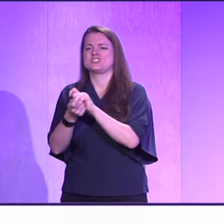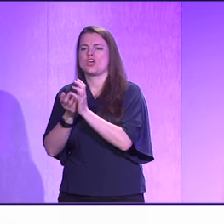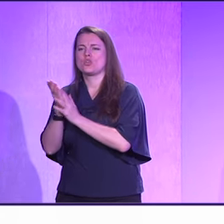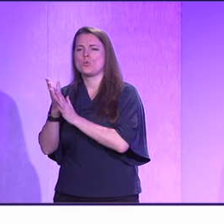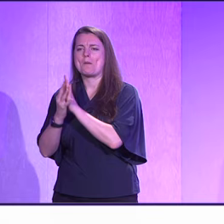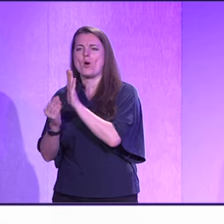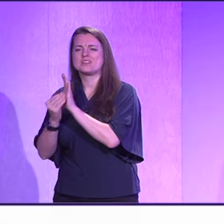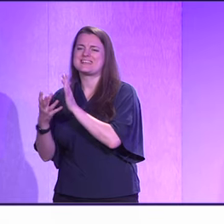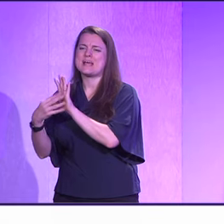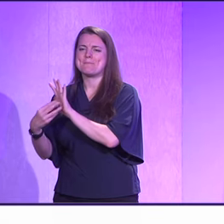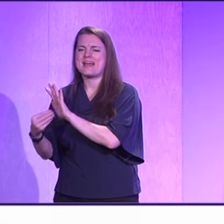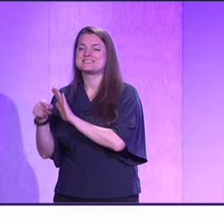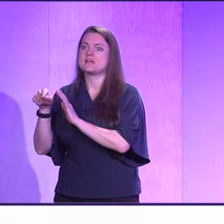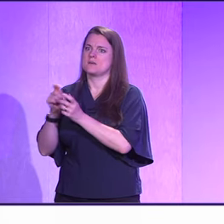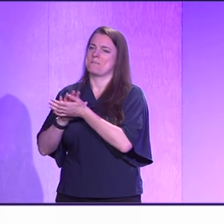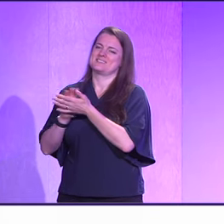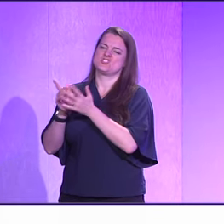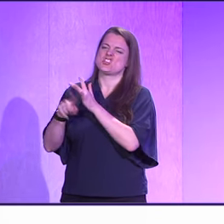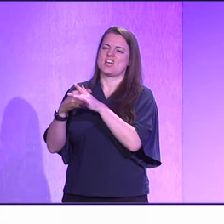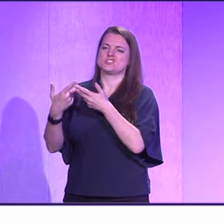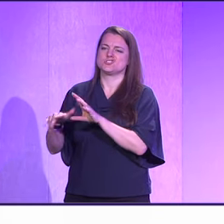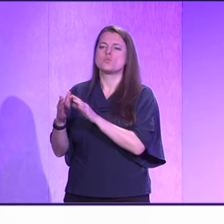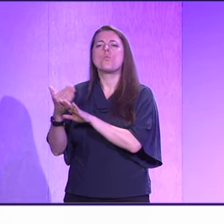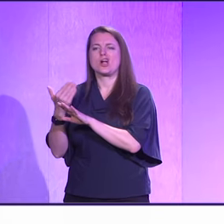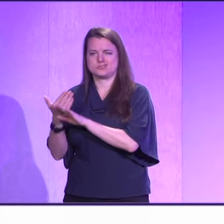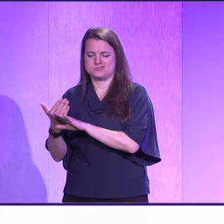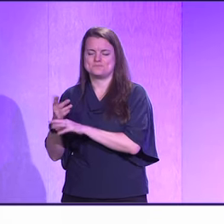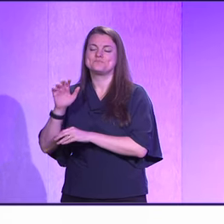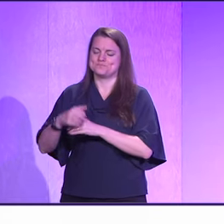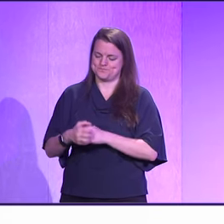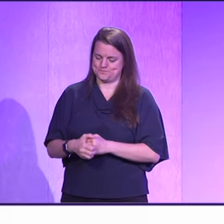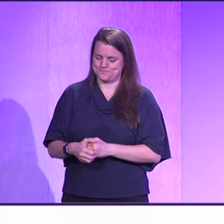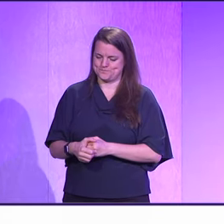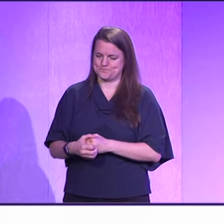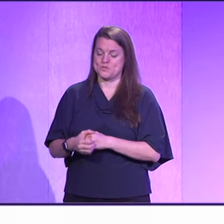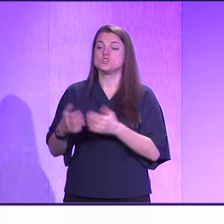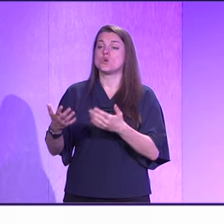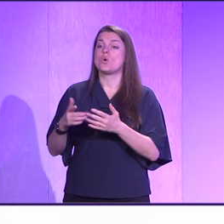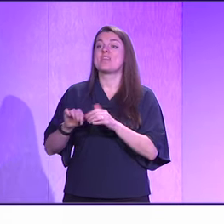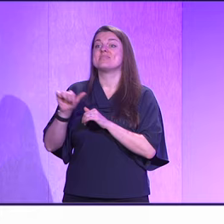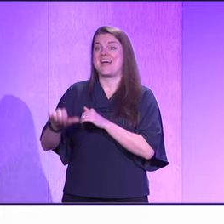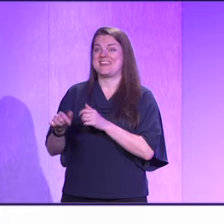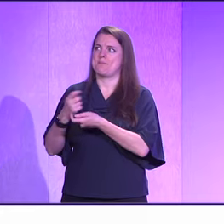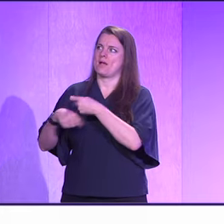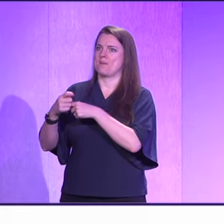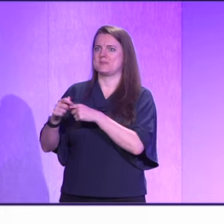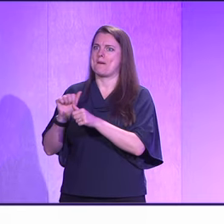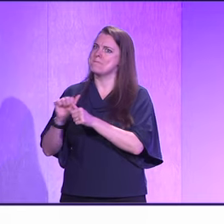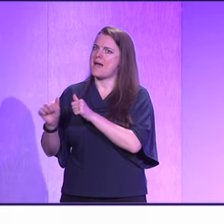journey of that Jenkins being much better set up by this person, Markian, and much better managed than I would have ever